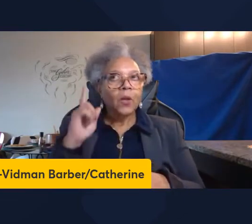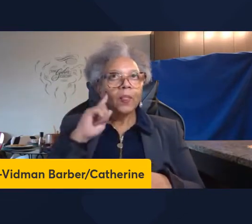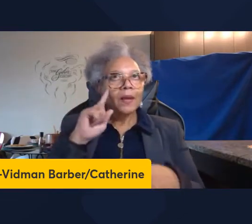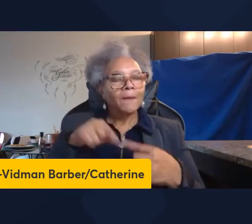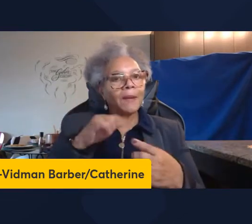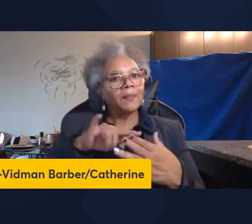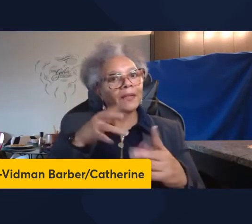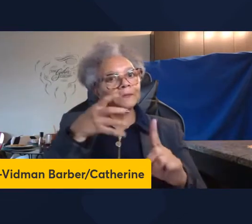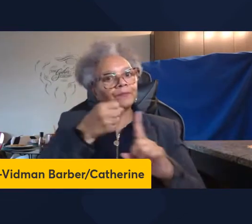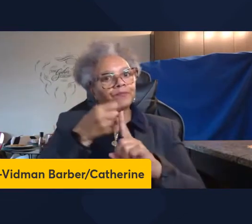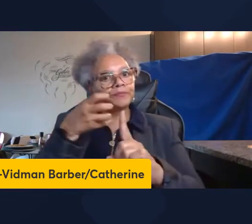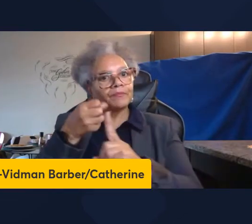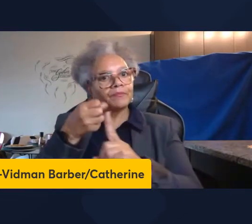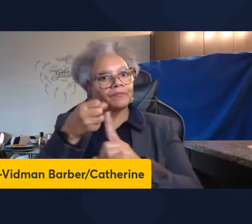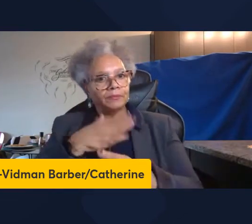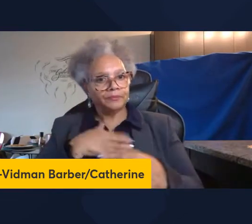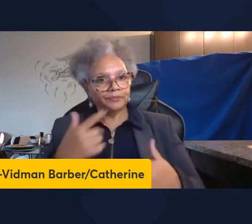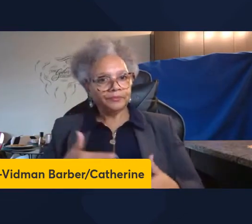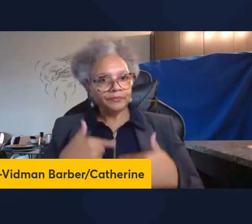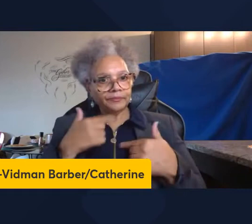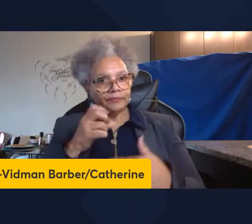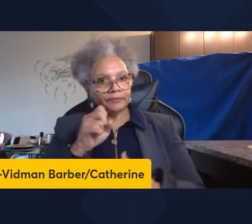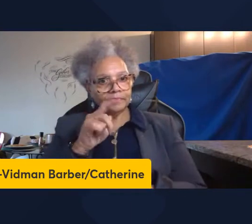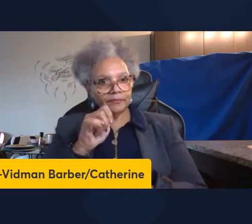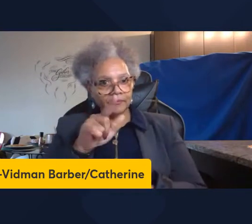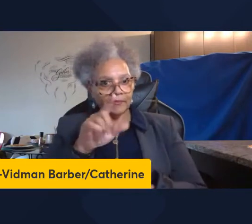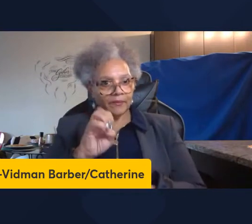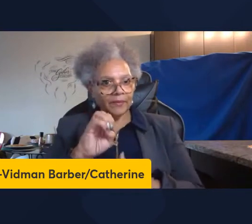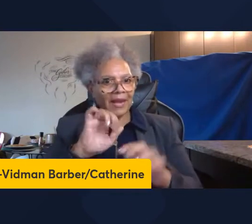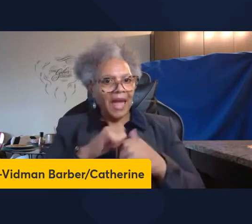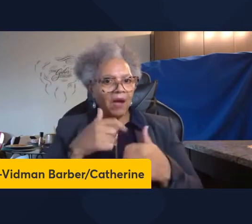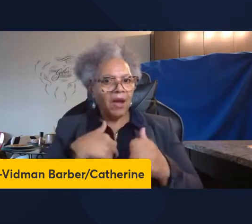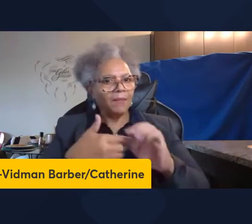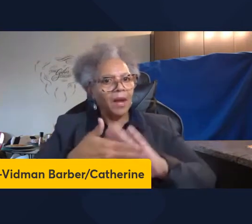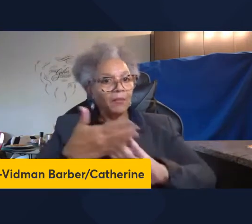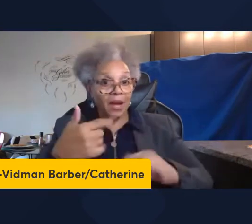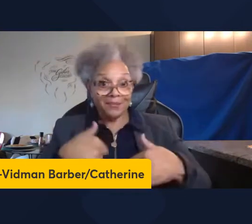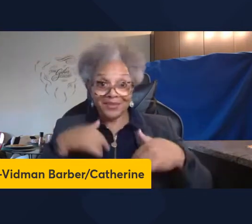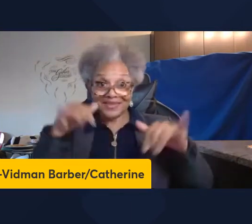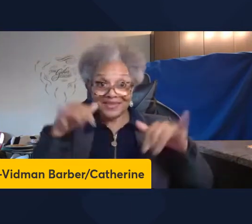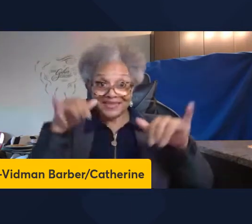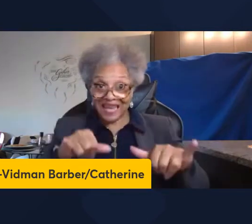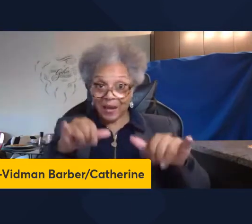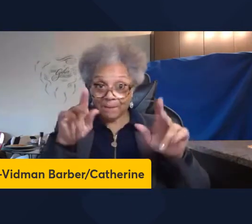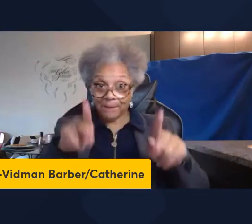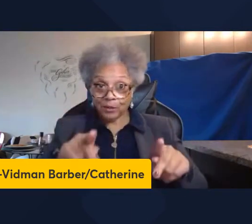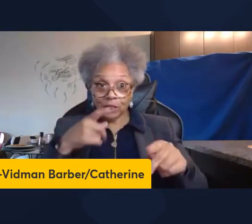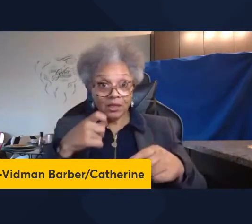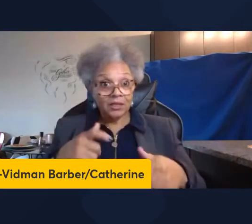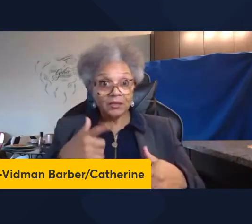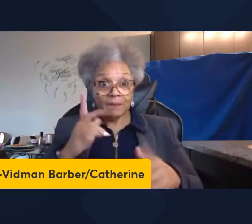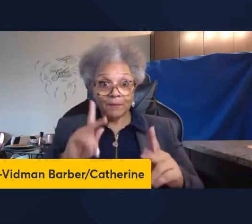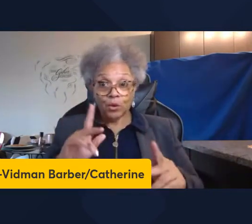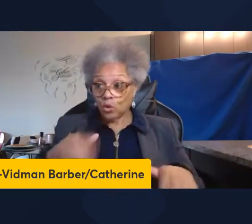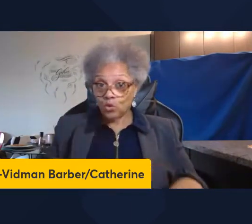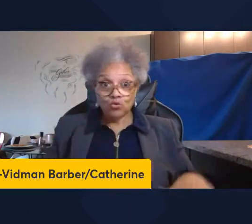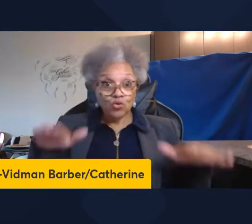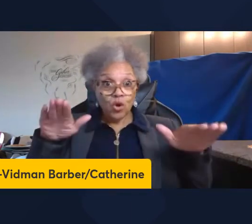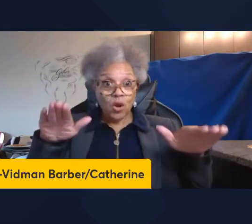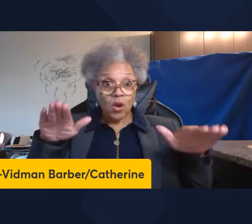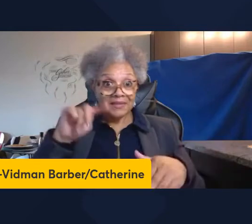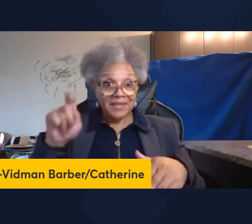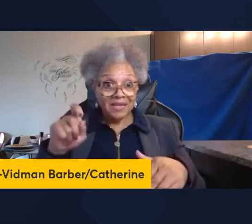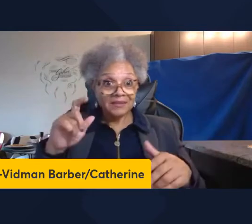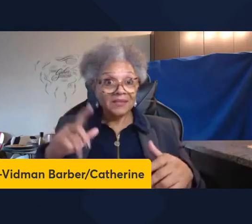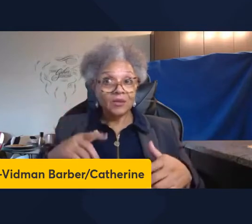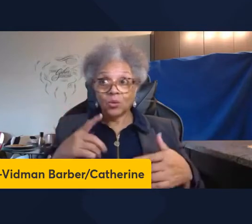my lifestyle on how I operate, I'm the same person as the one who lived in Texas, as the one who lived in Maryland,